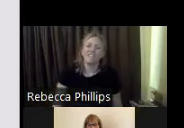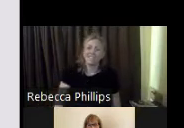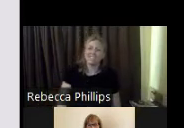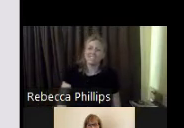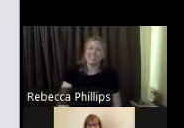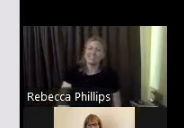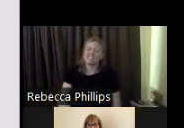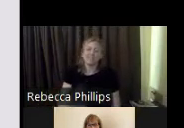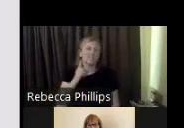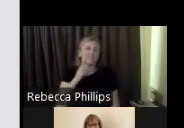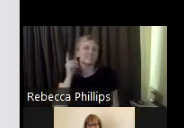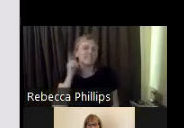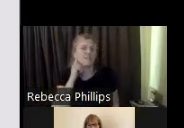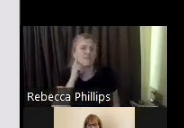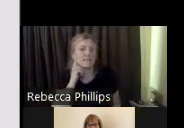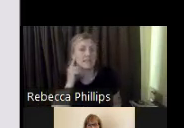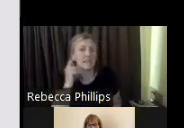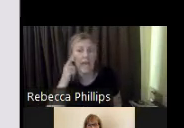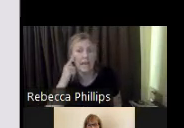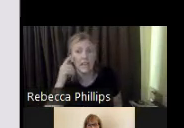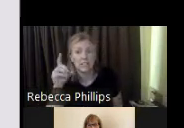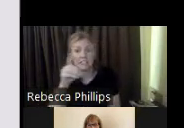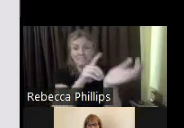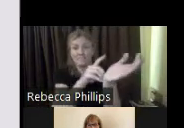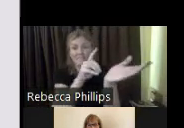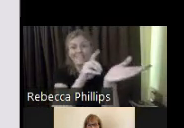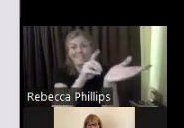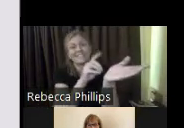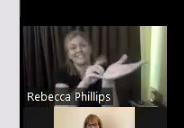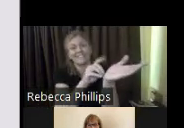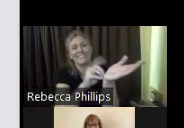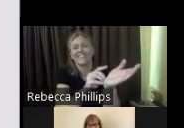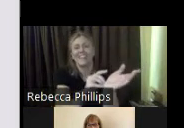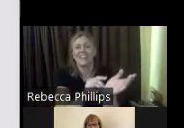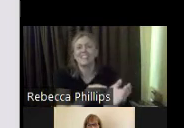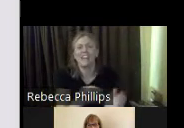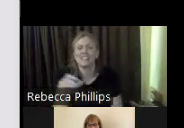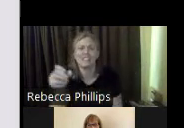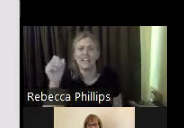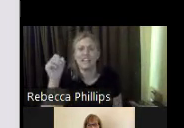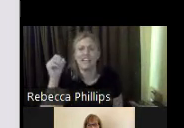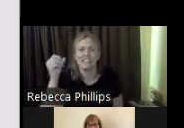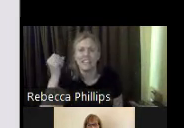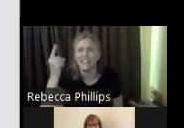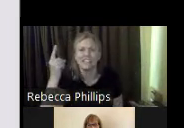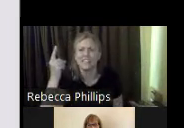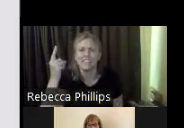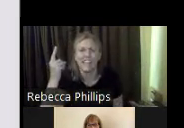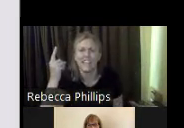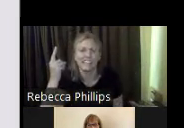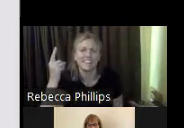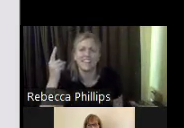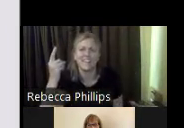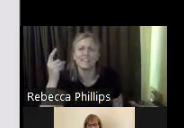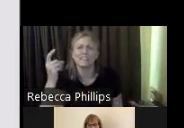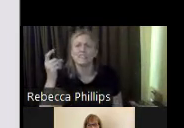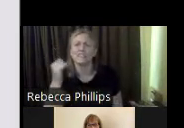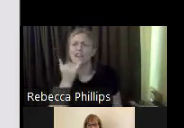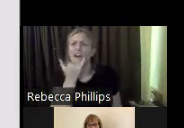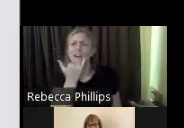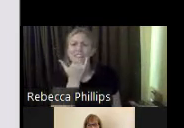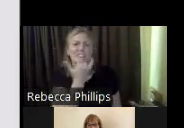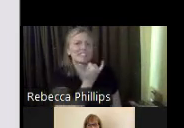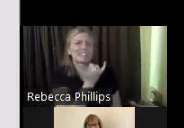Oh, just someone that's deaf going to the eye doctor. And the doctor's trying to understand, like,